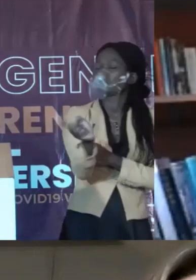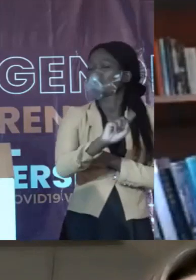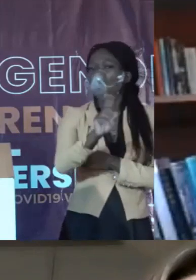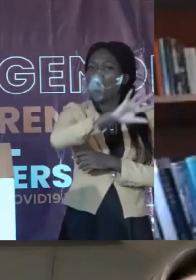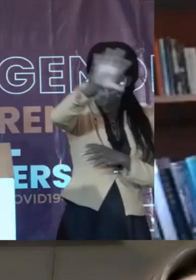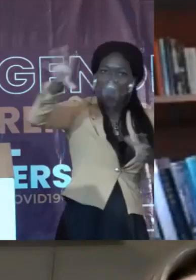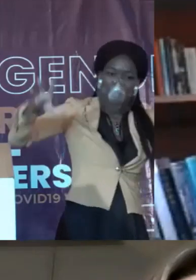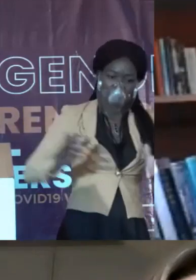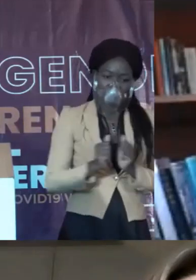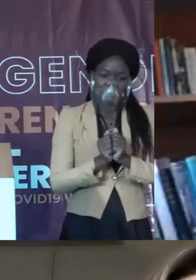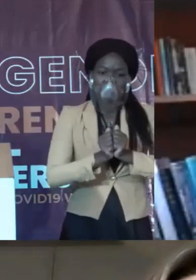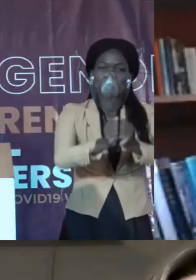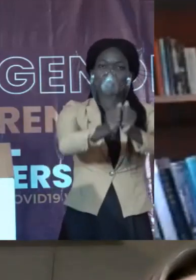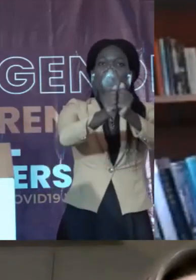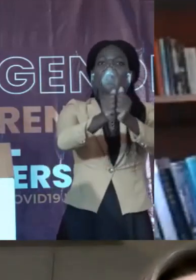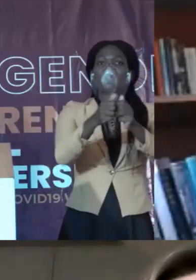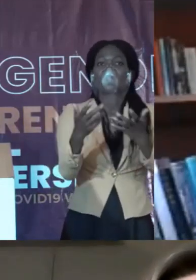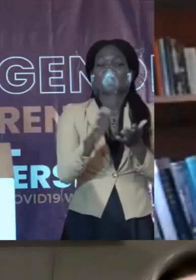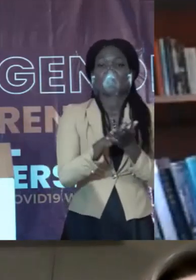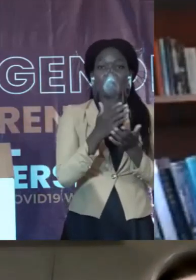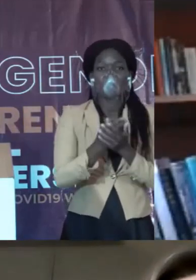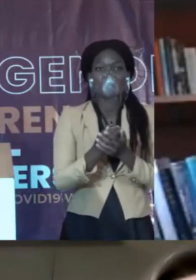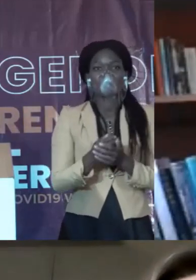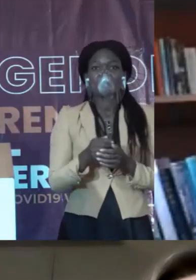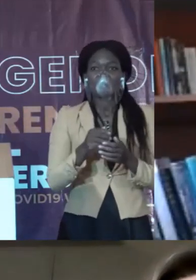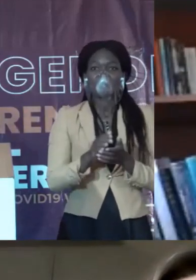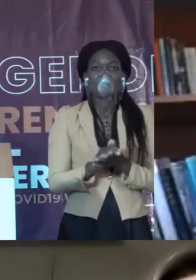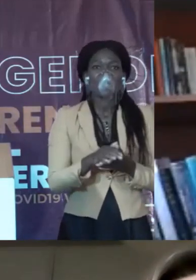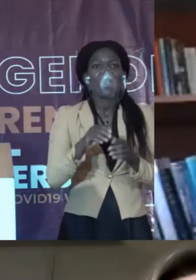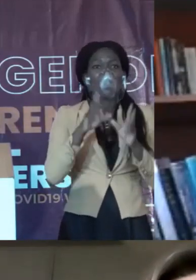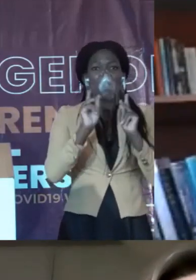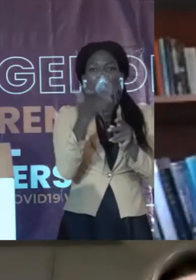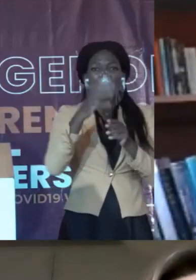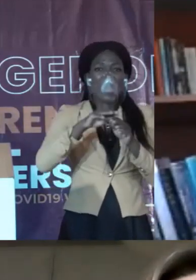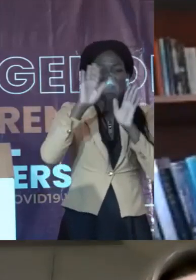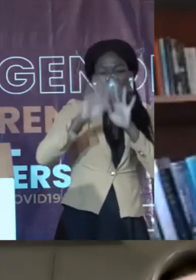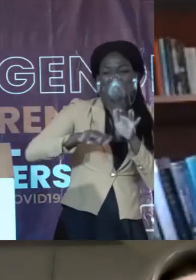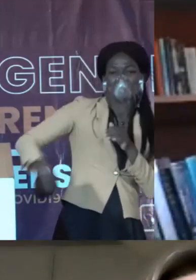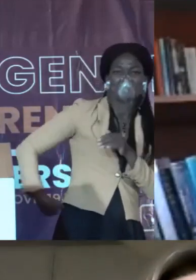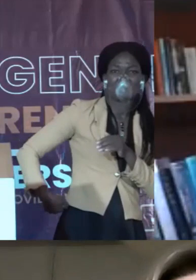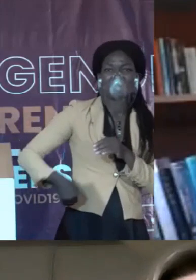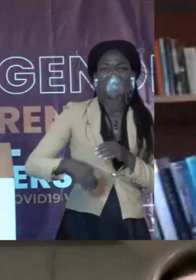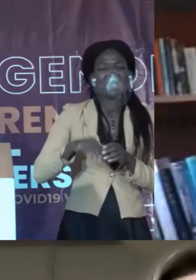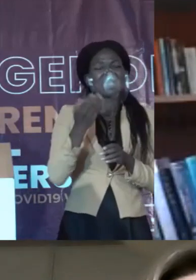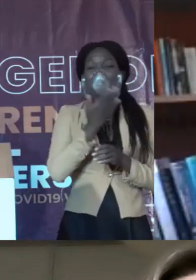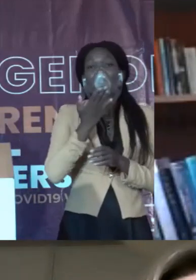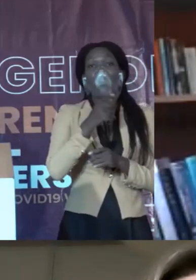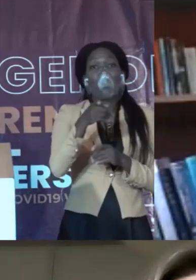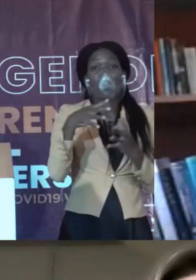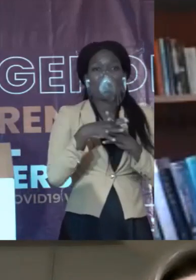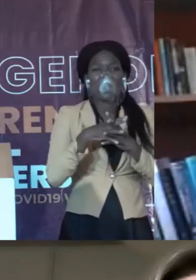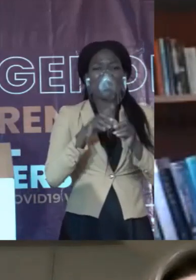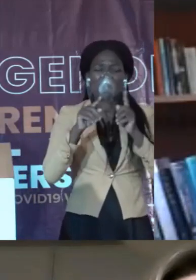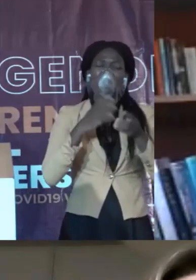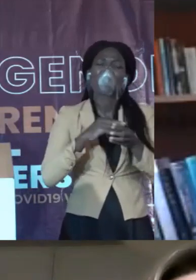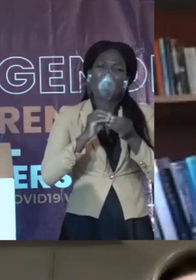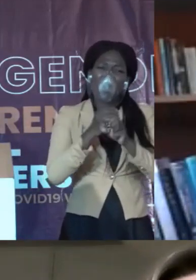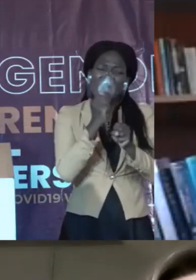leaving others behind, because they know where it hurts, but also not taking the appropriate actions to resolve the